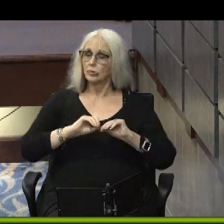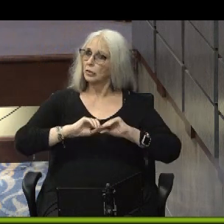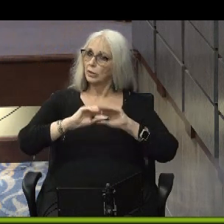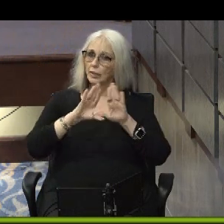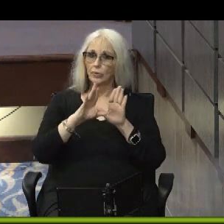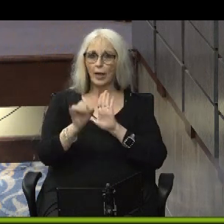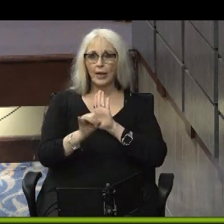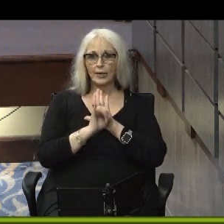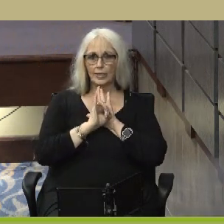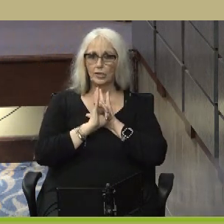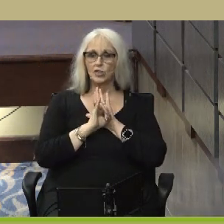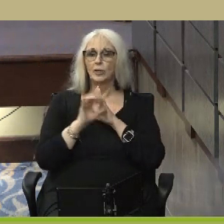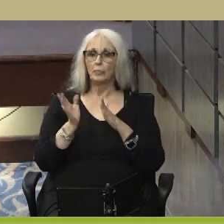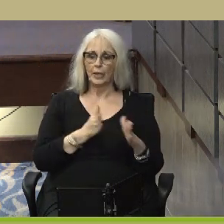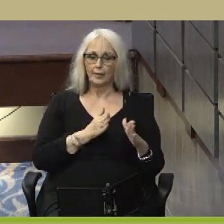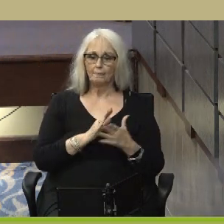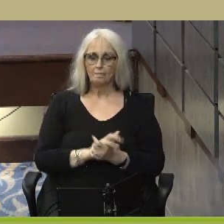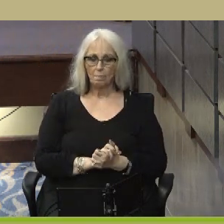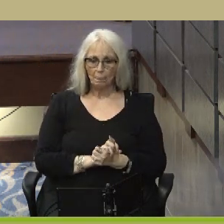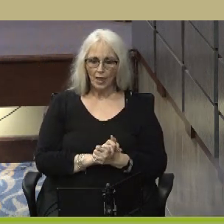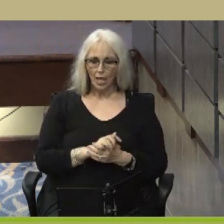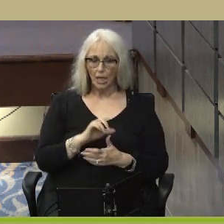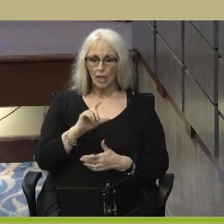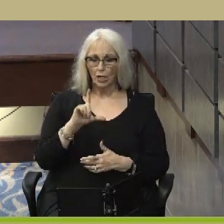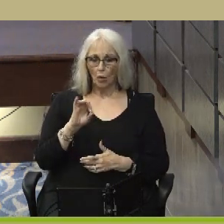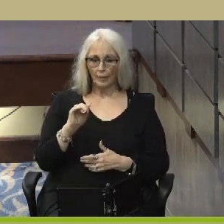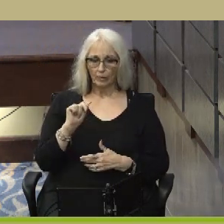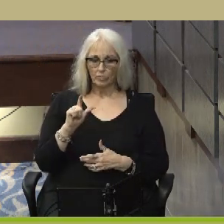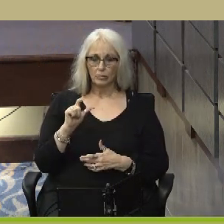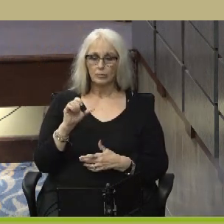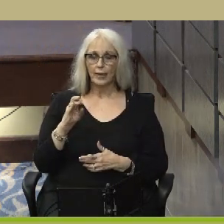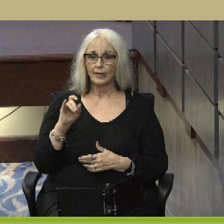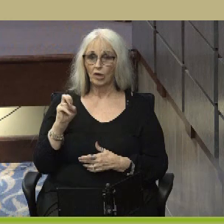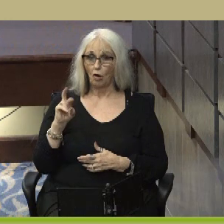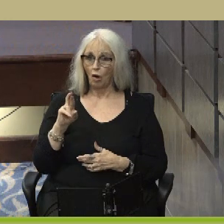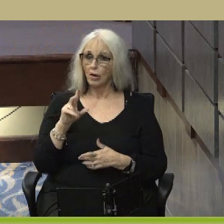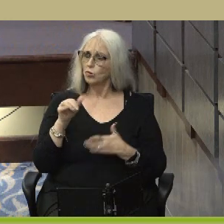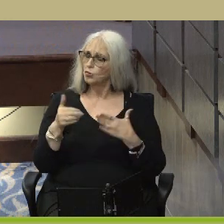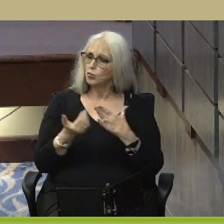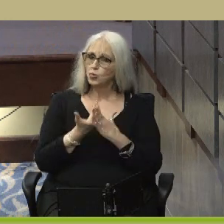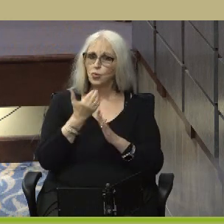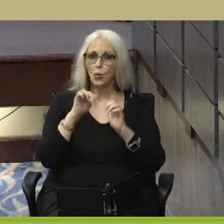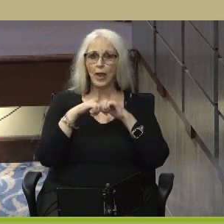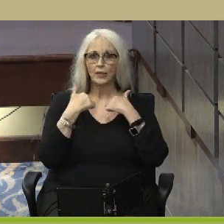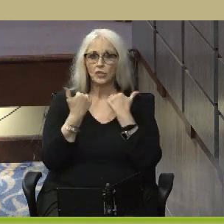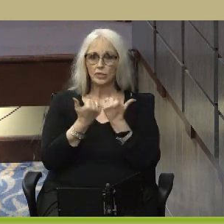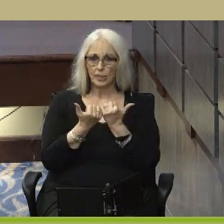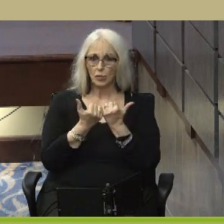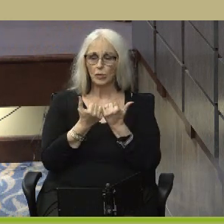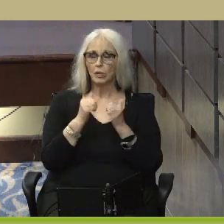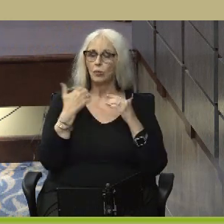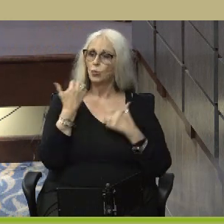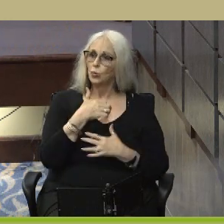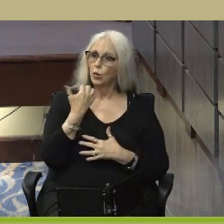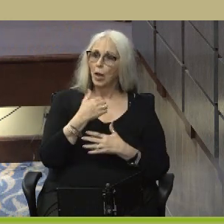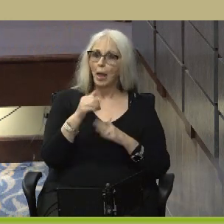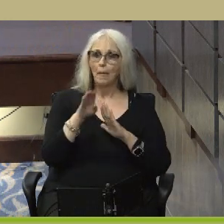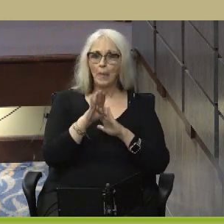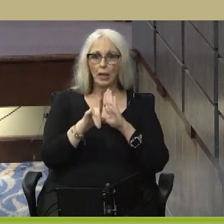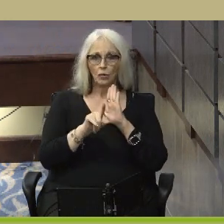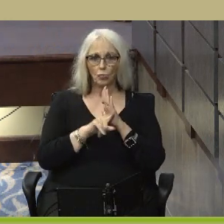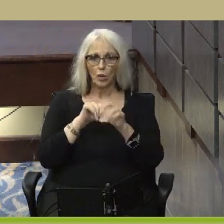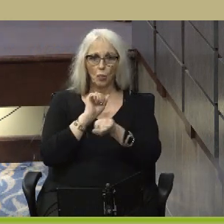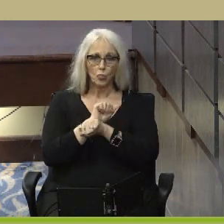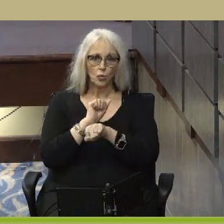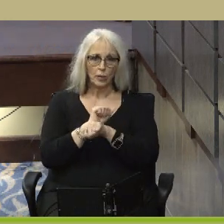identity strategy. So Loyal Caspar is a creative branding agency with an amazing background in working alongside organizations